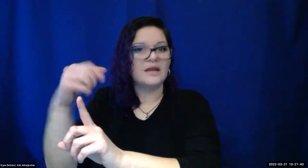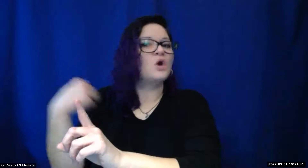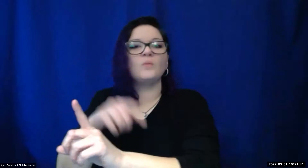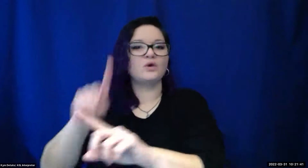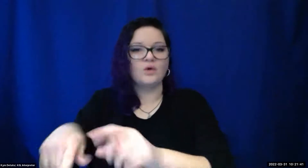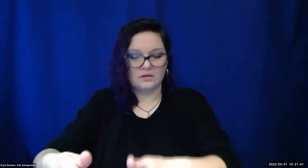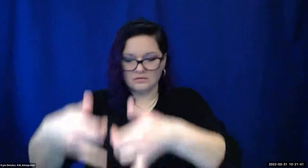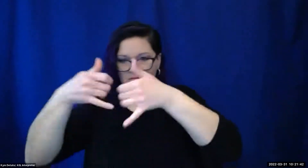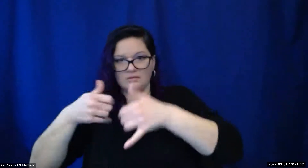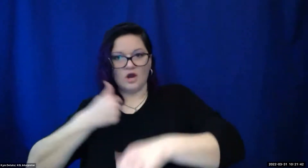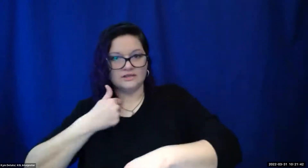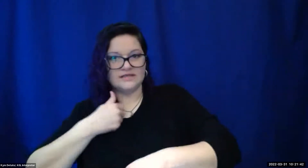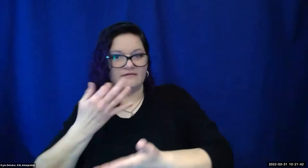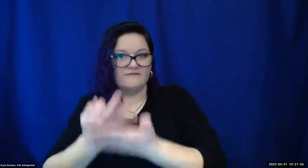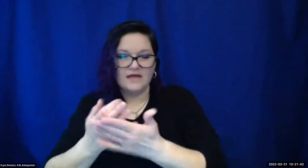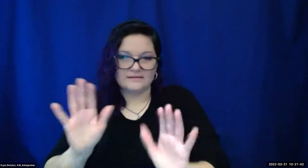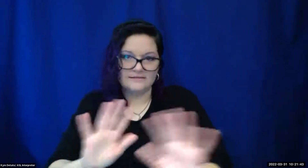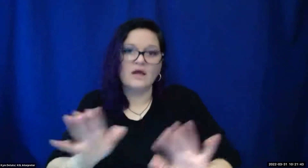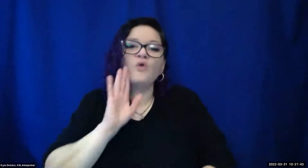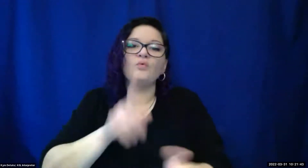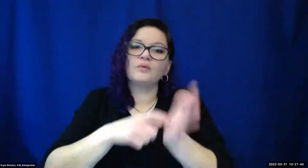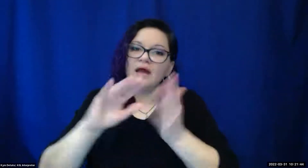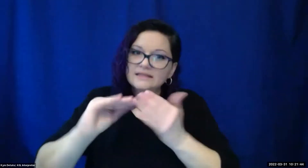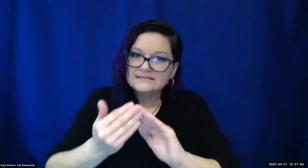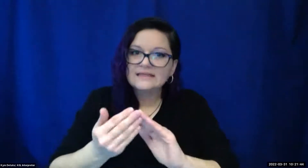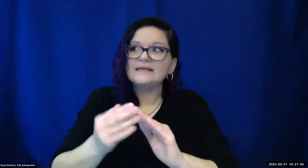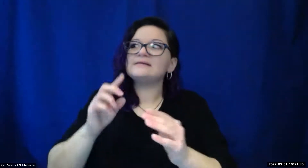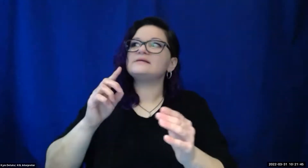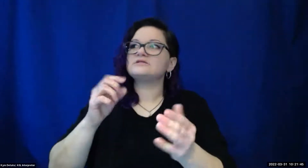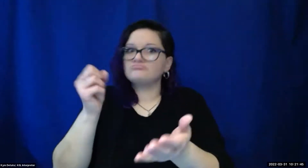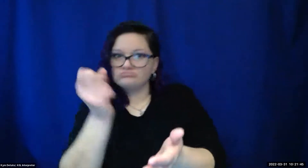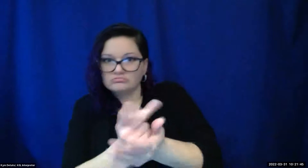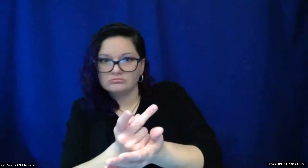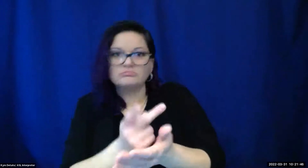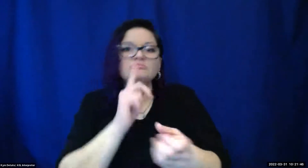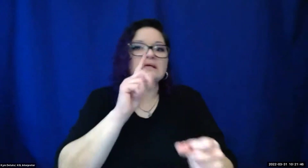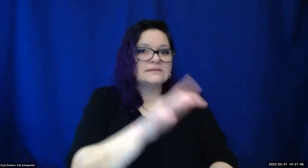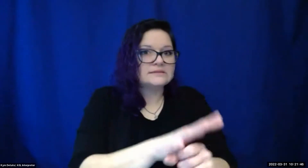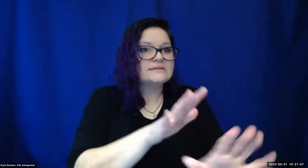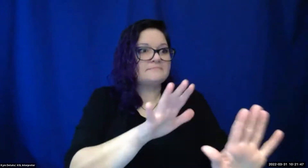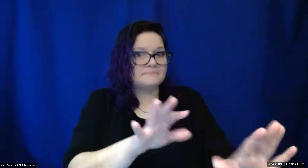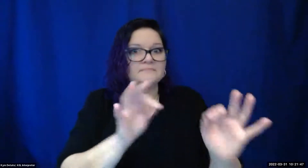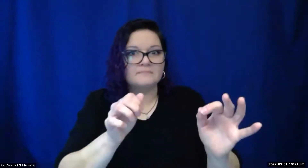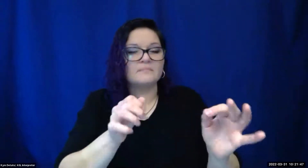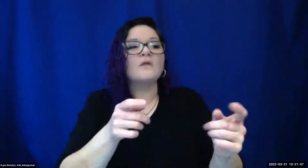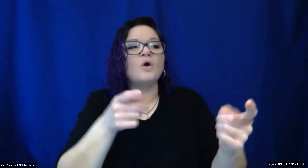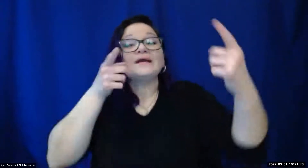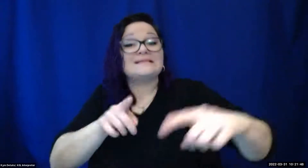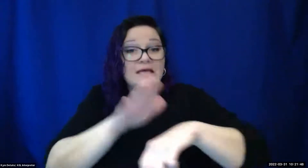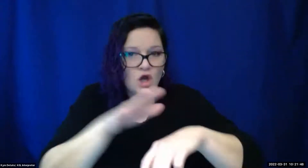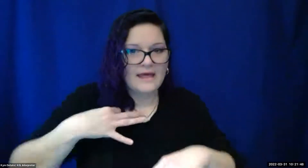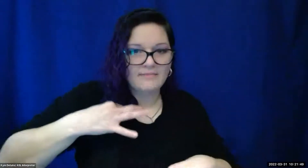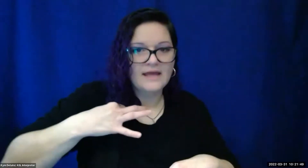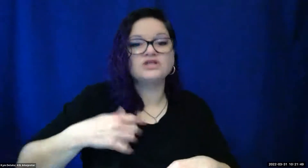ourselves funds, and it would require the city's consent on the application. But I've reviewed our